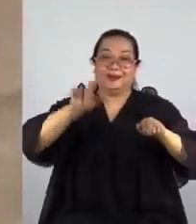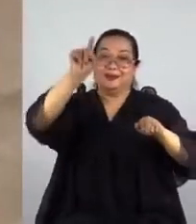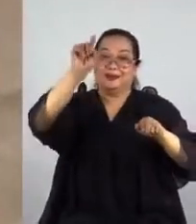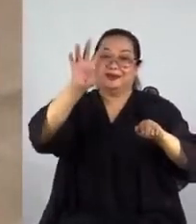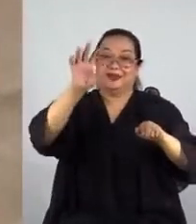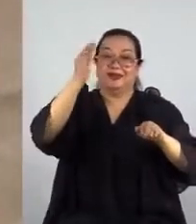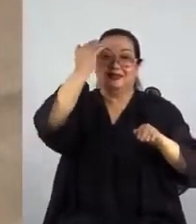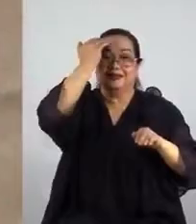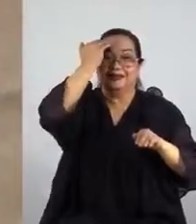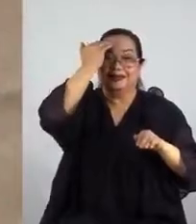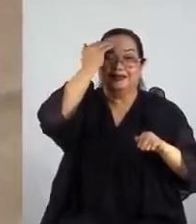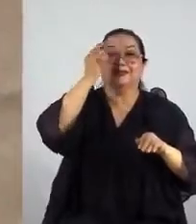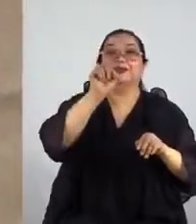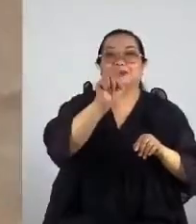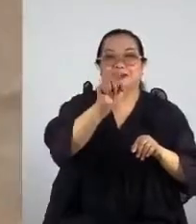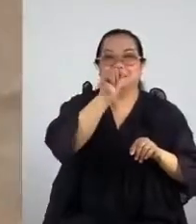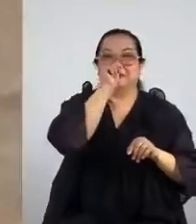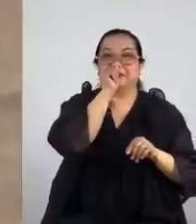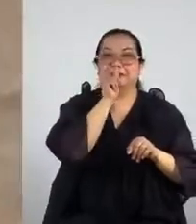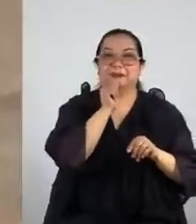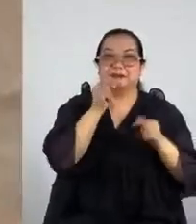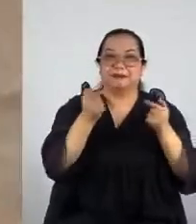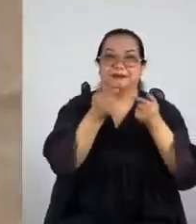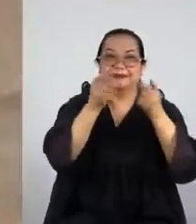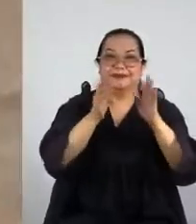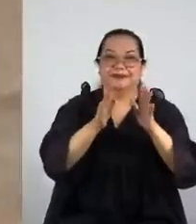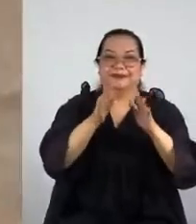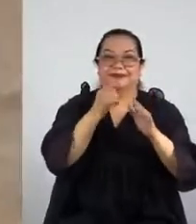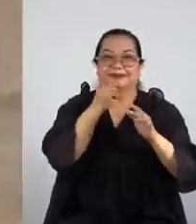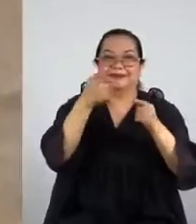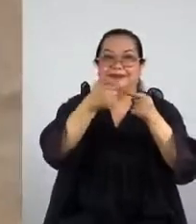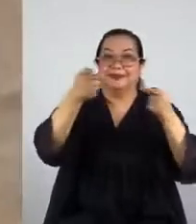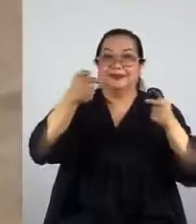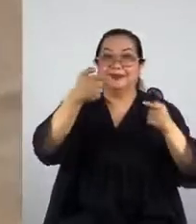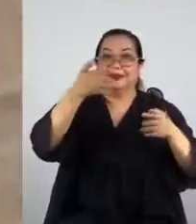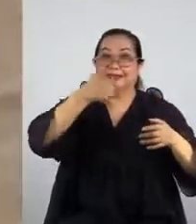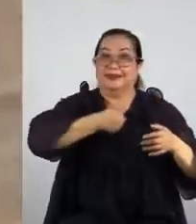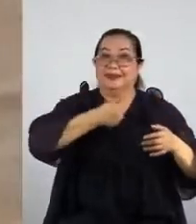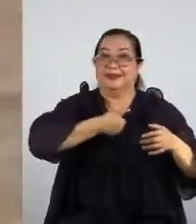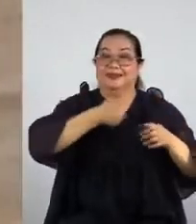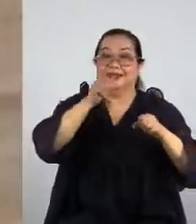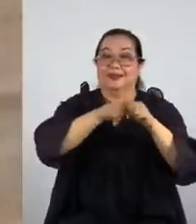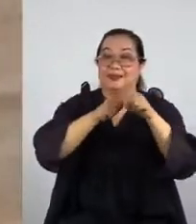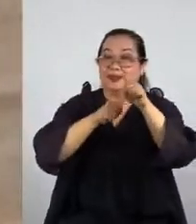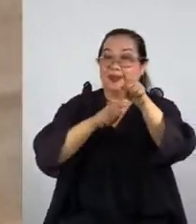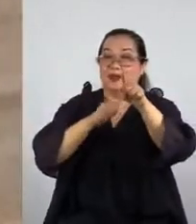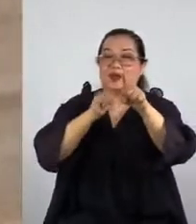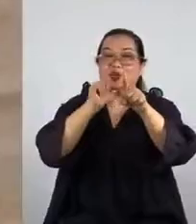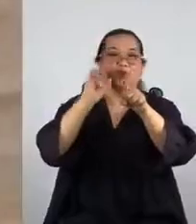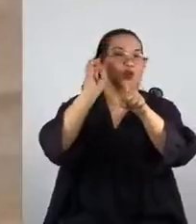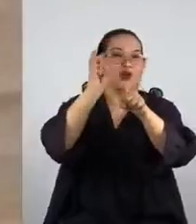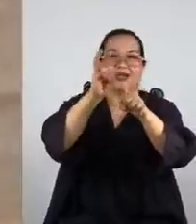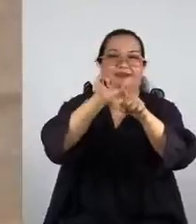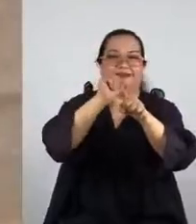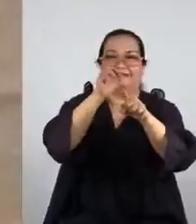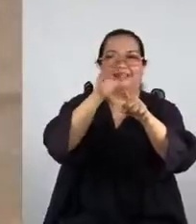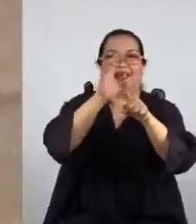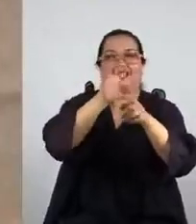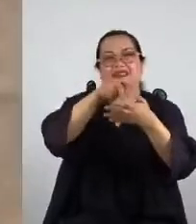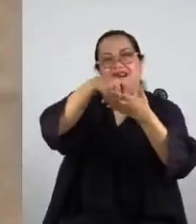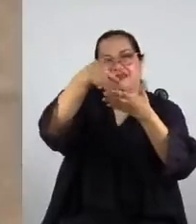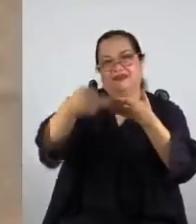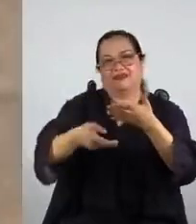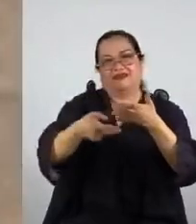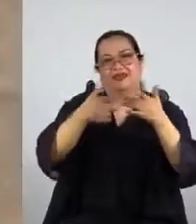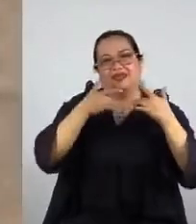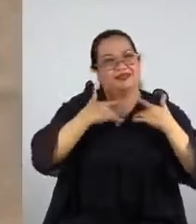him who endured from sinners such hostility against himself, so that you may not grow weary or faint-hearted.